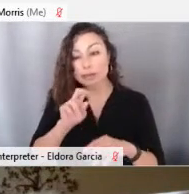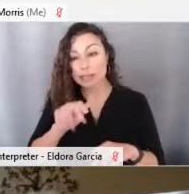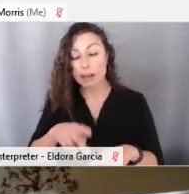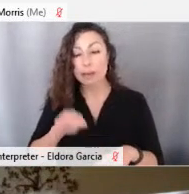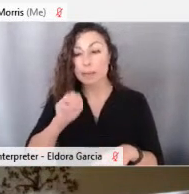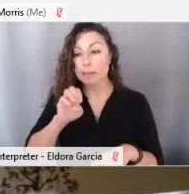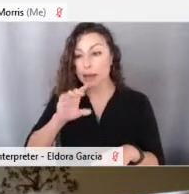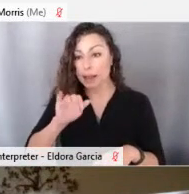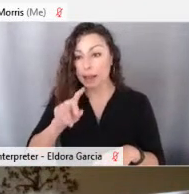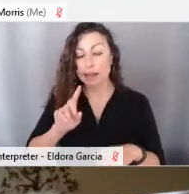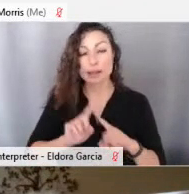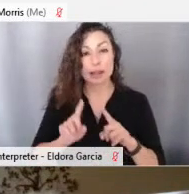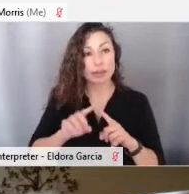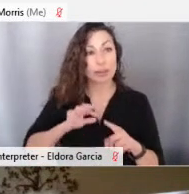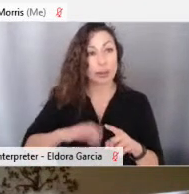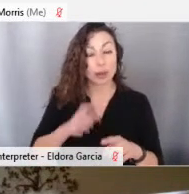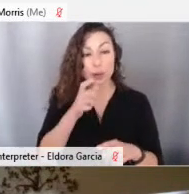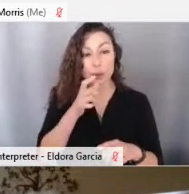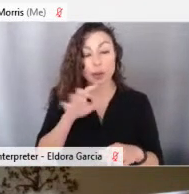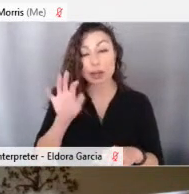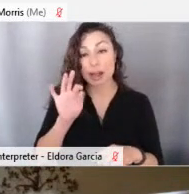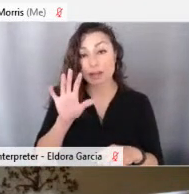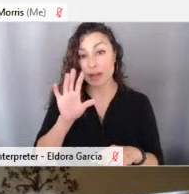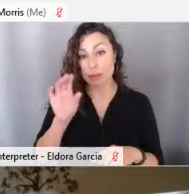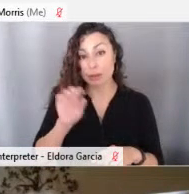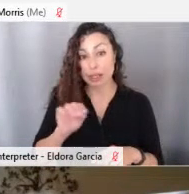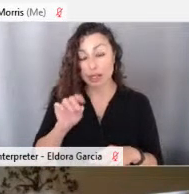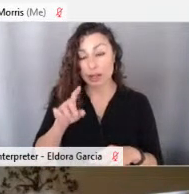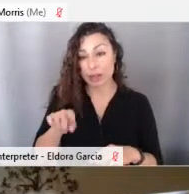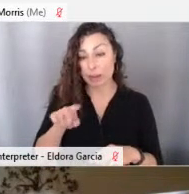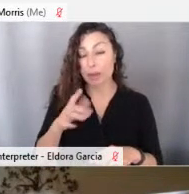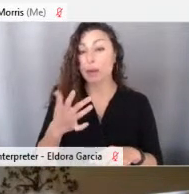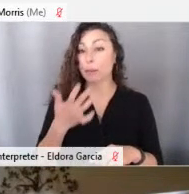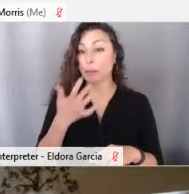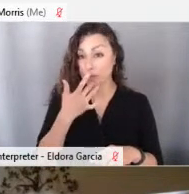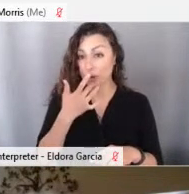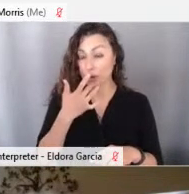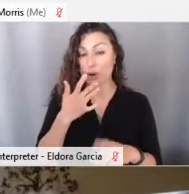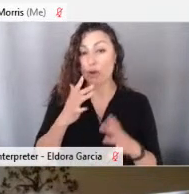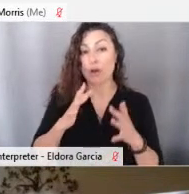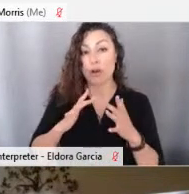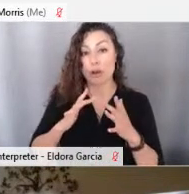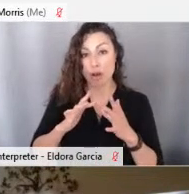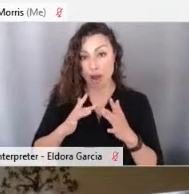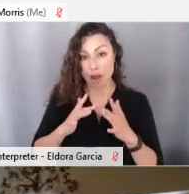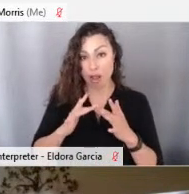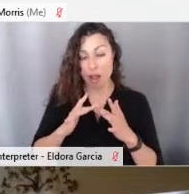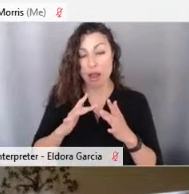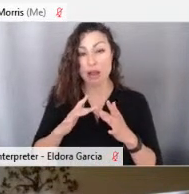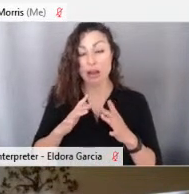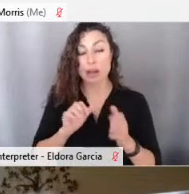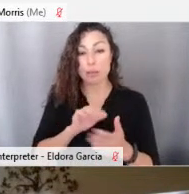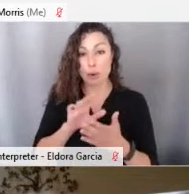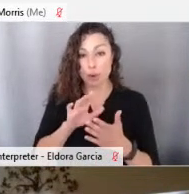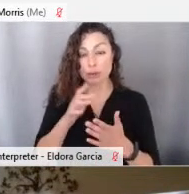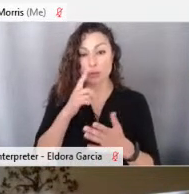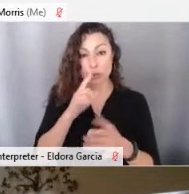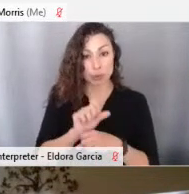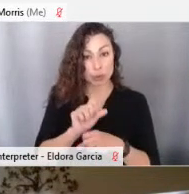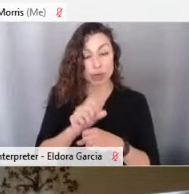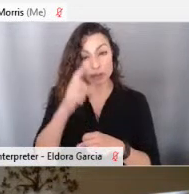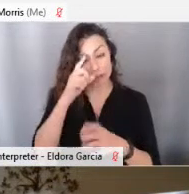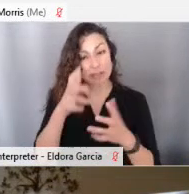and other benefits, who actually 95% of them prefer the online approach, think it's much,